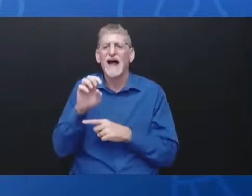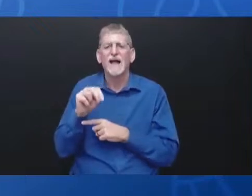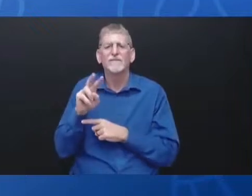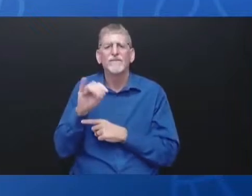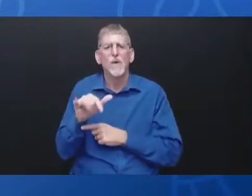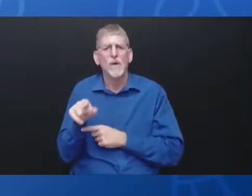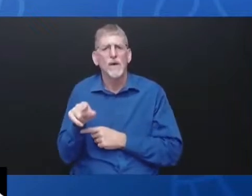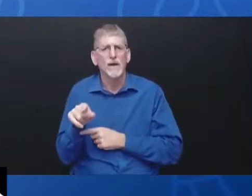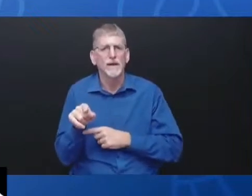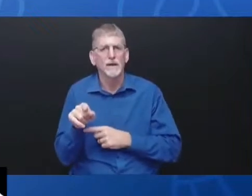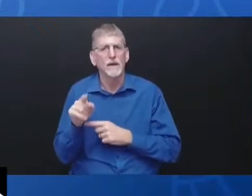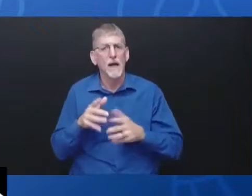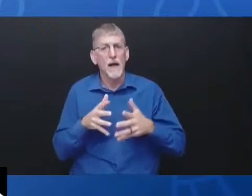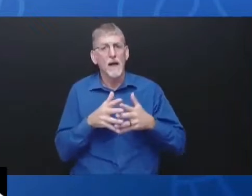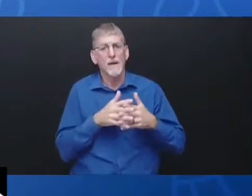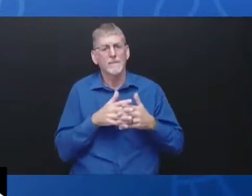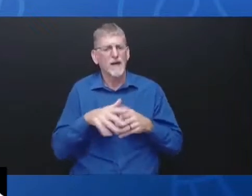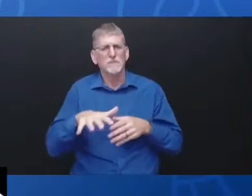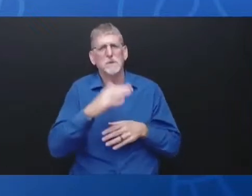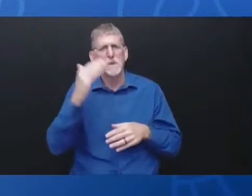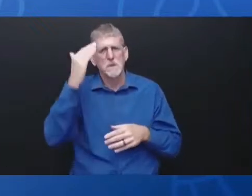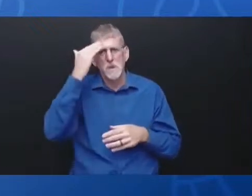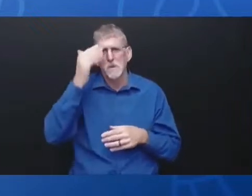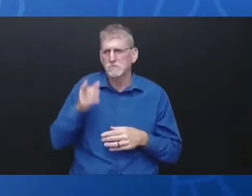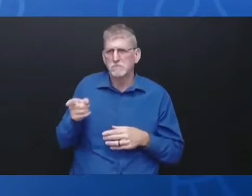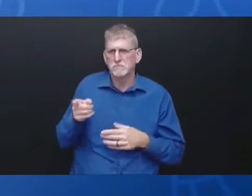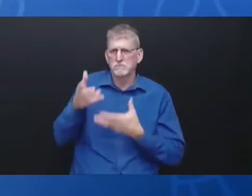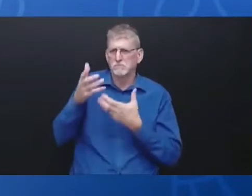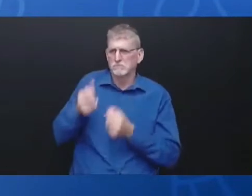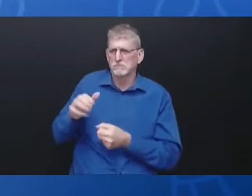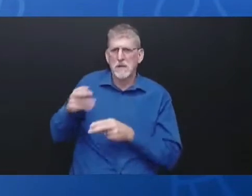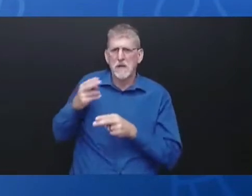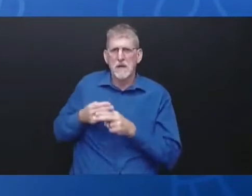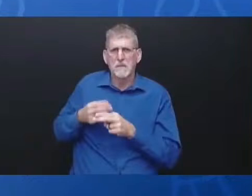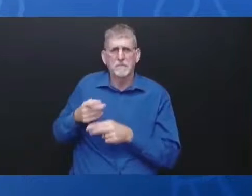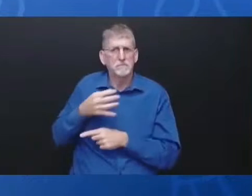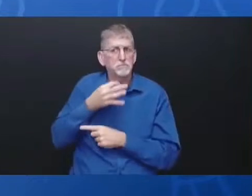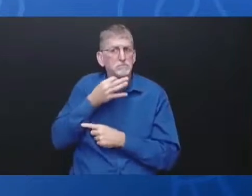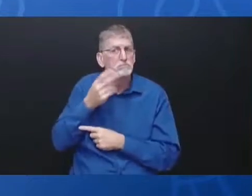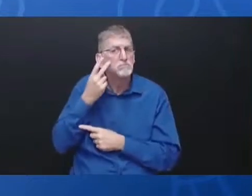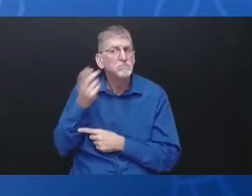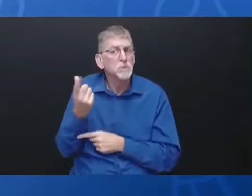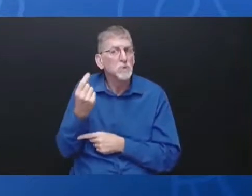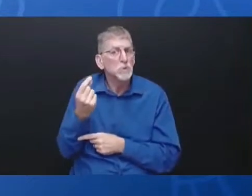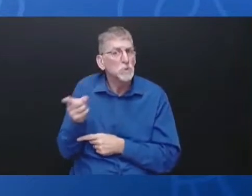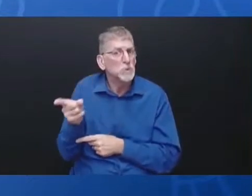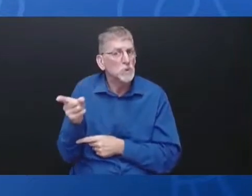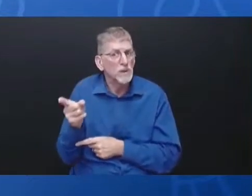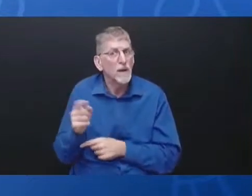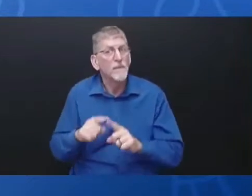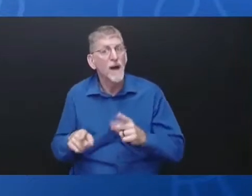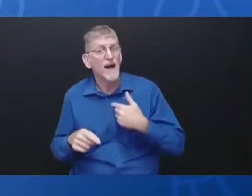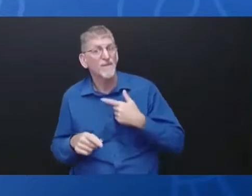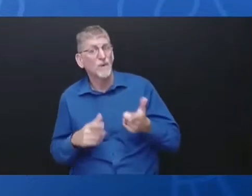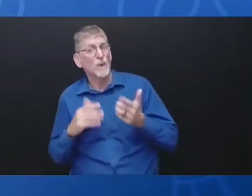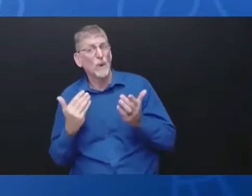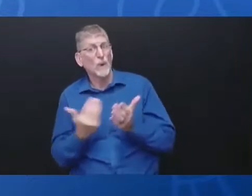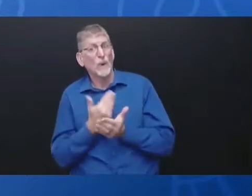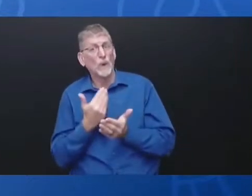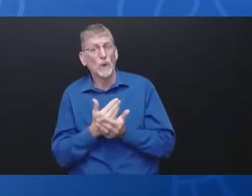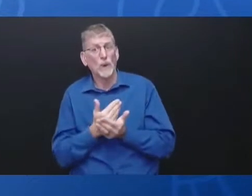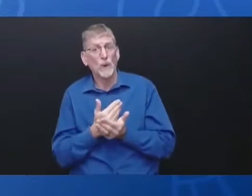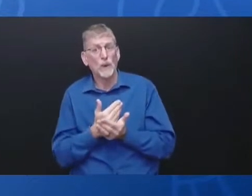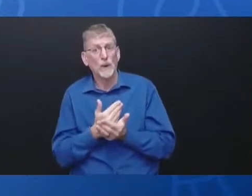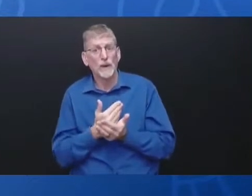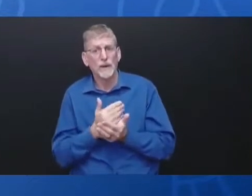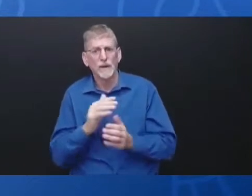forward to seeing how this unfolds. But right now, it's new, it's a fluid situation, and we'll have more for you as it unfolds. When